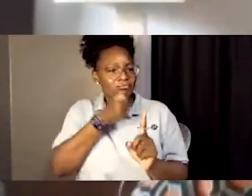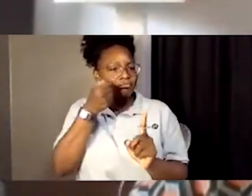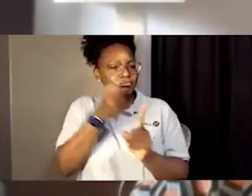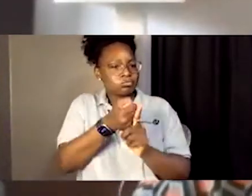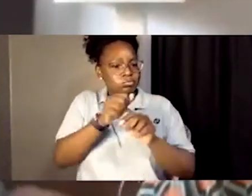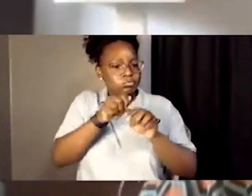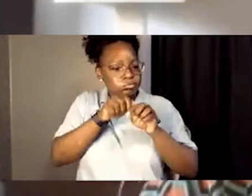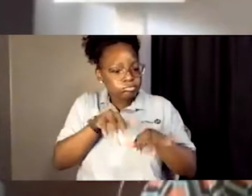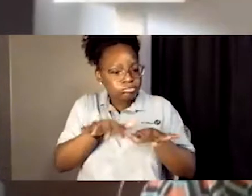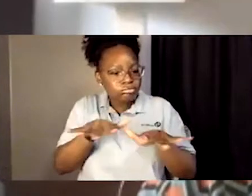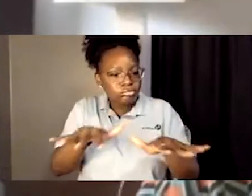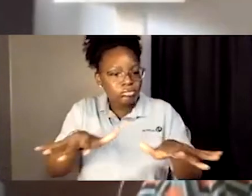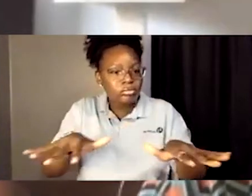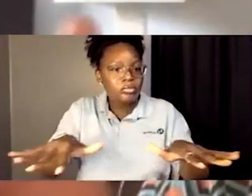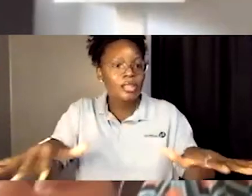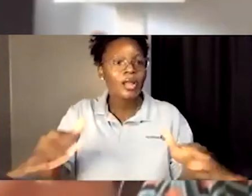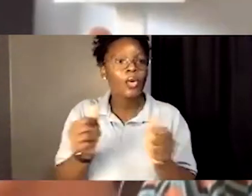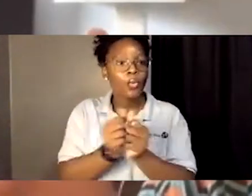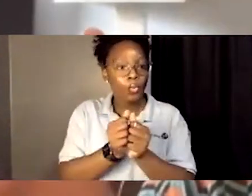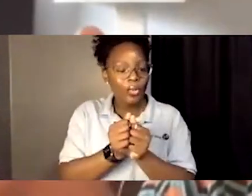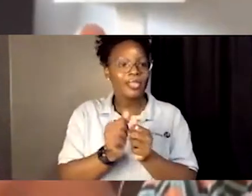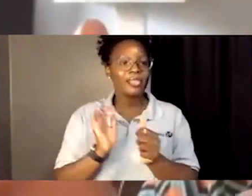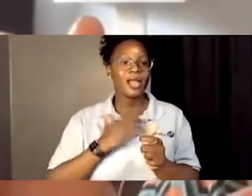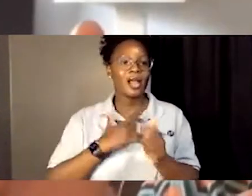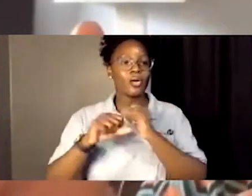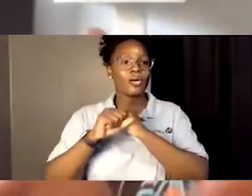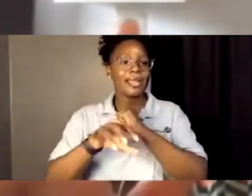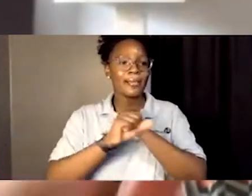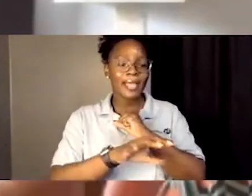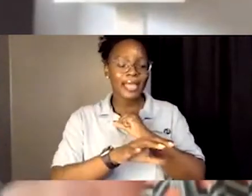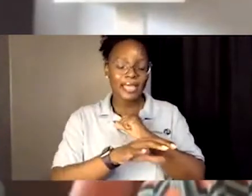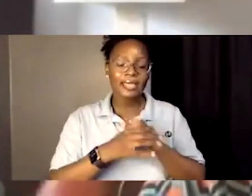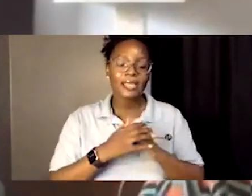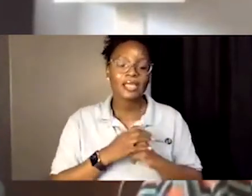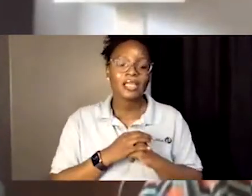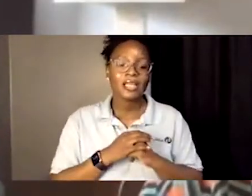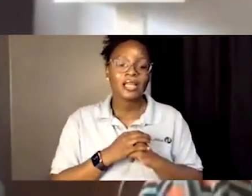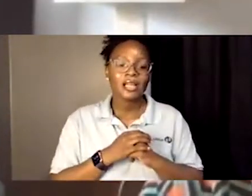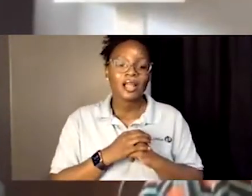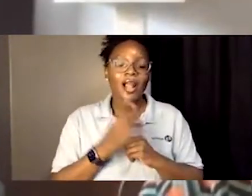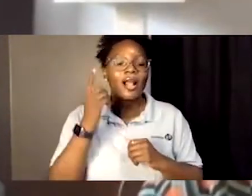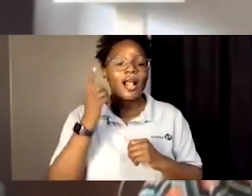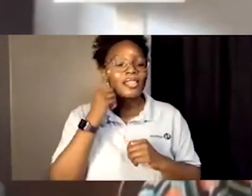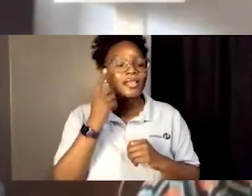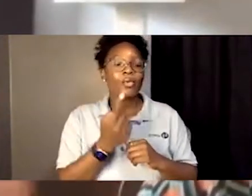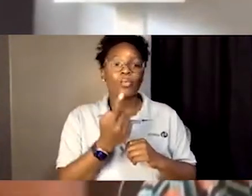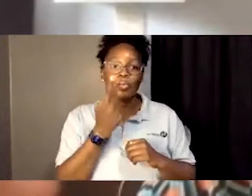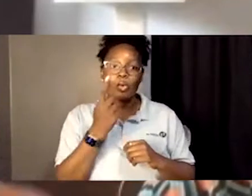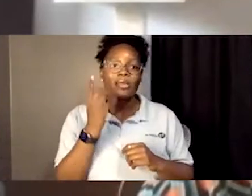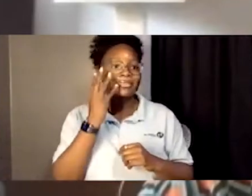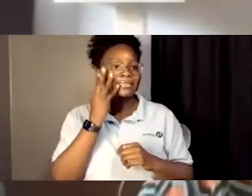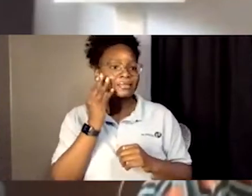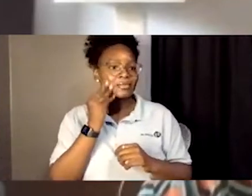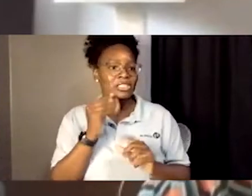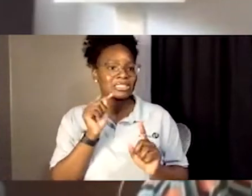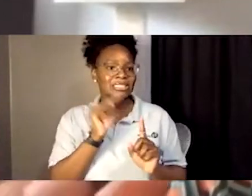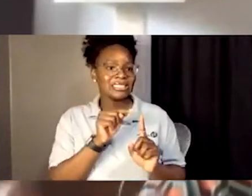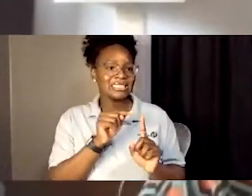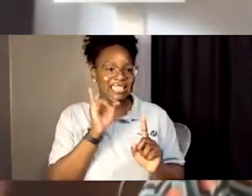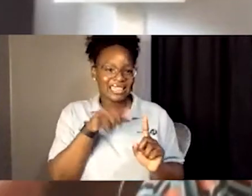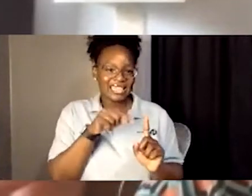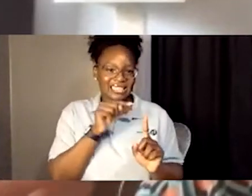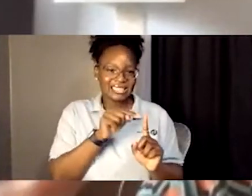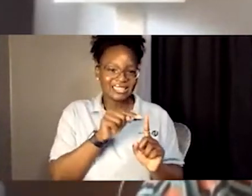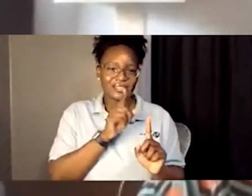whole impact campaign. You know, it was one of the most profound experiences, I think, of my life, was to